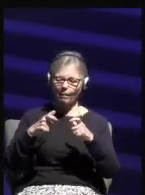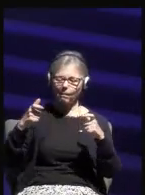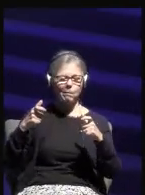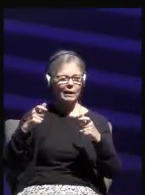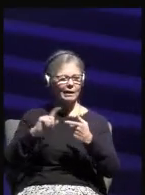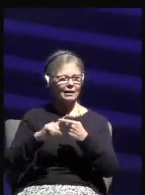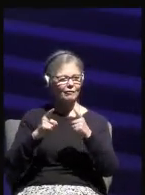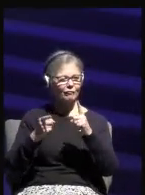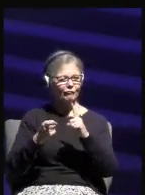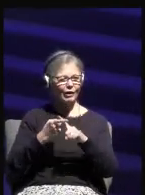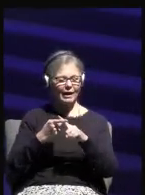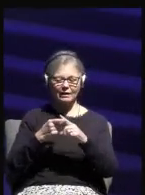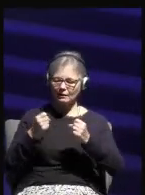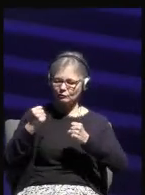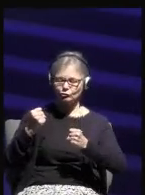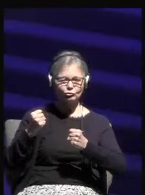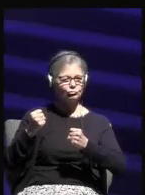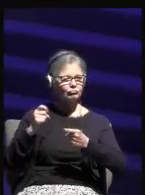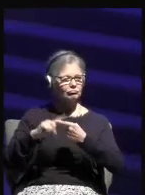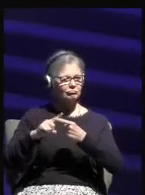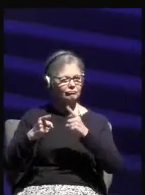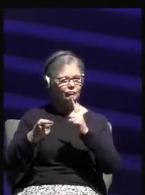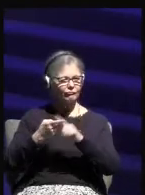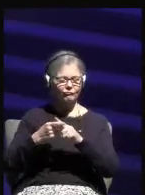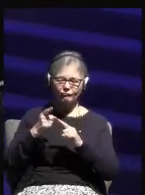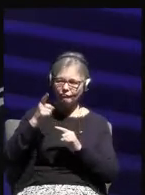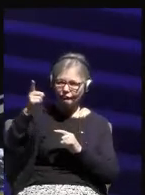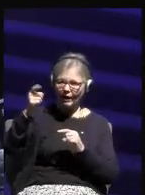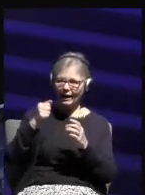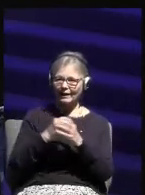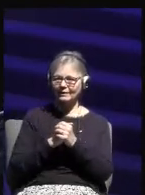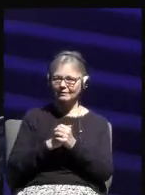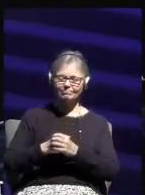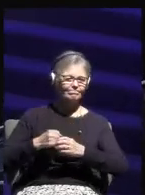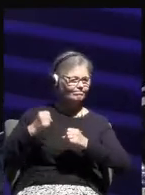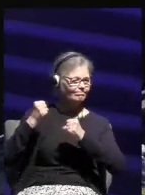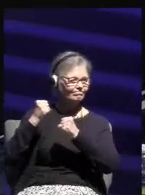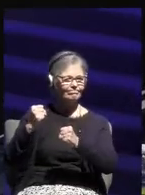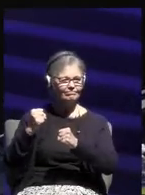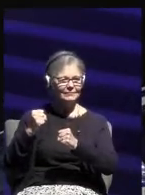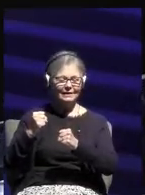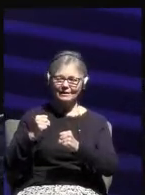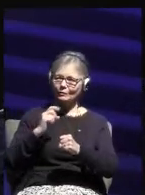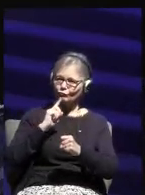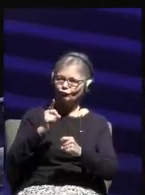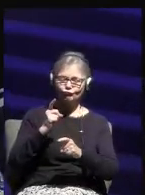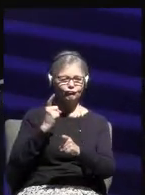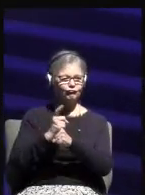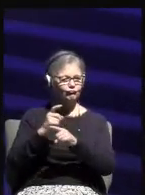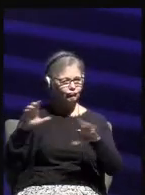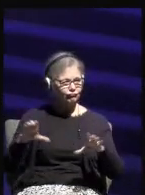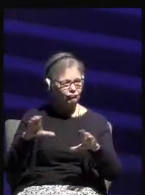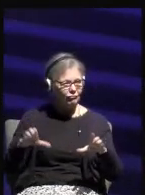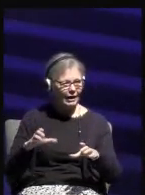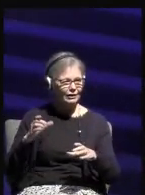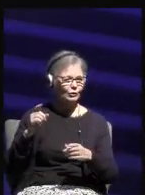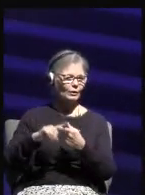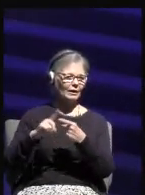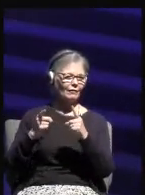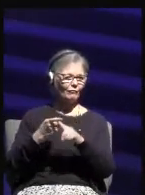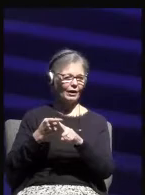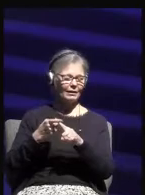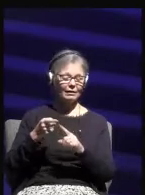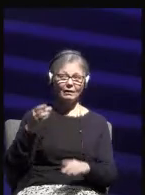He's not only a big friend, He's a powerful friend. He's not only a powerful friend, He's a competent friend. I want you to know that